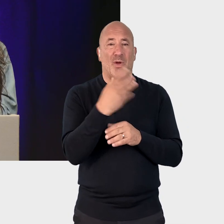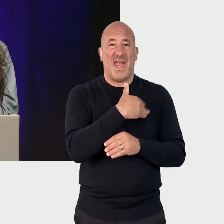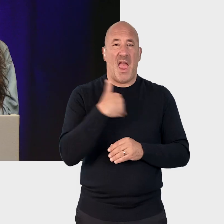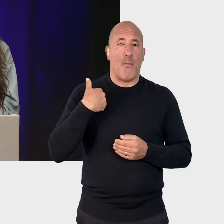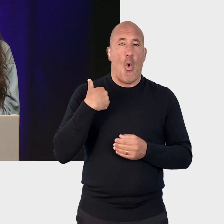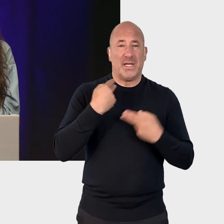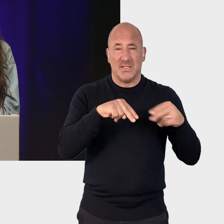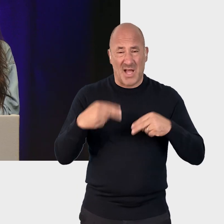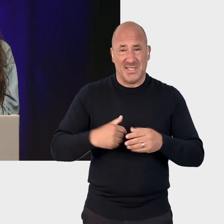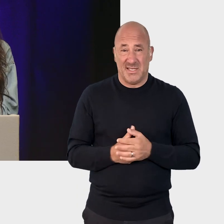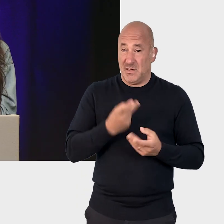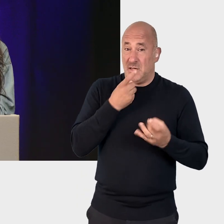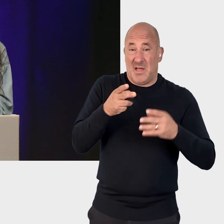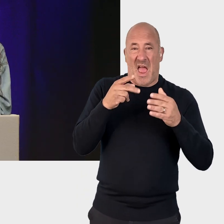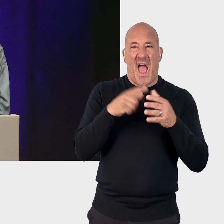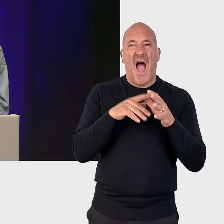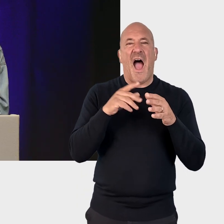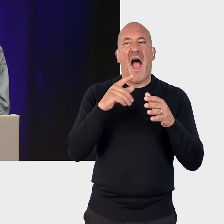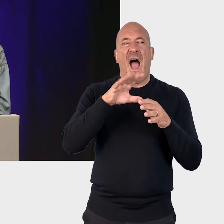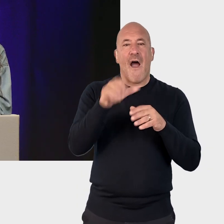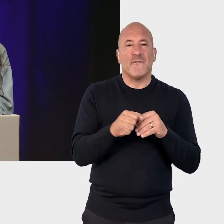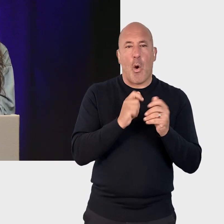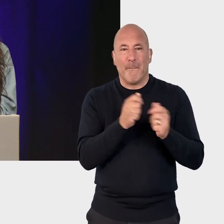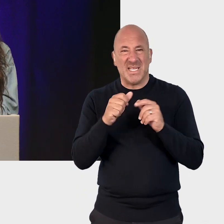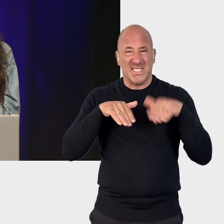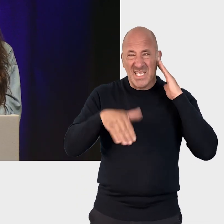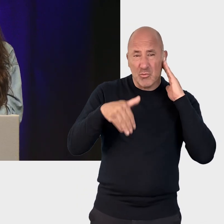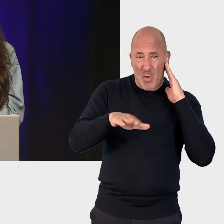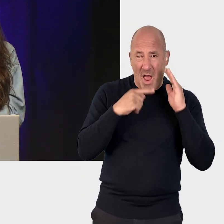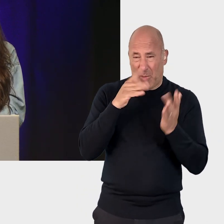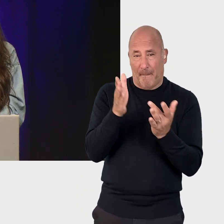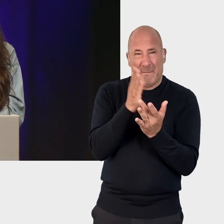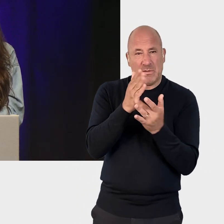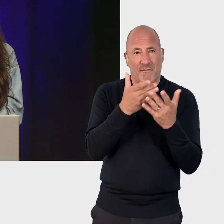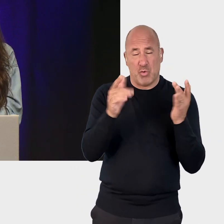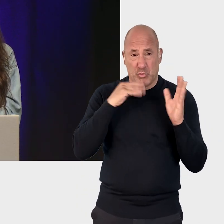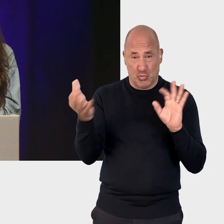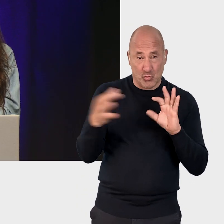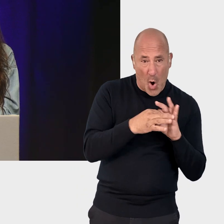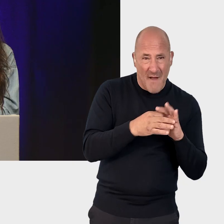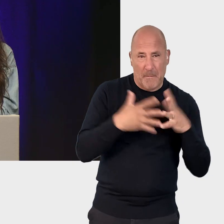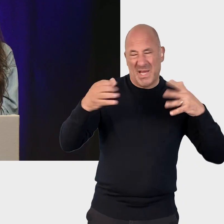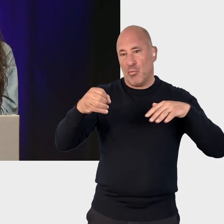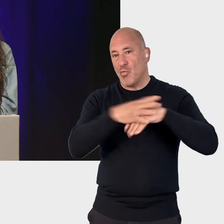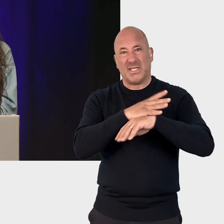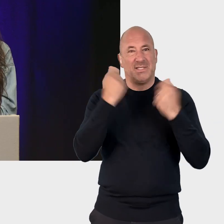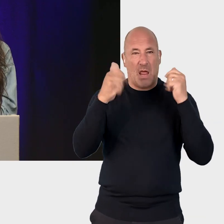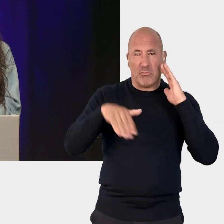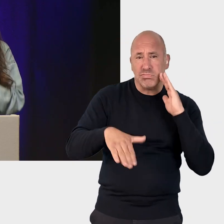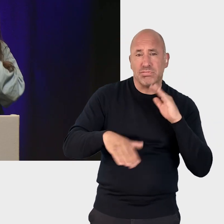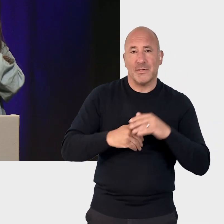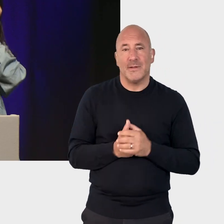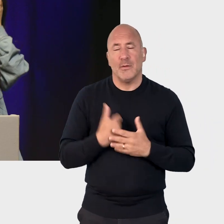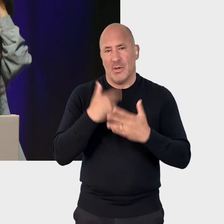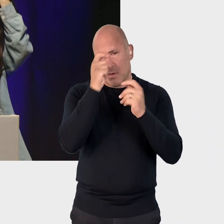culture, 3 a.m. dancing. We've got two incredible Afrobeat DJs who'll be joining us in the middle of the show for a big wedding